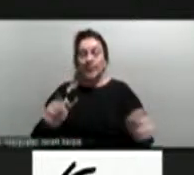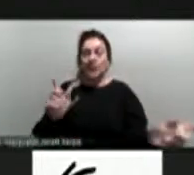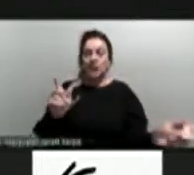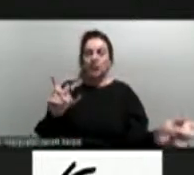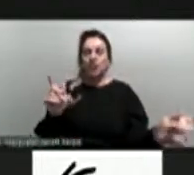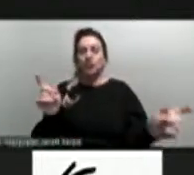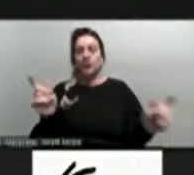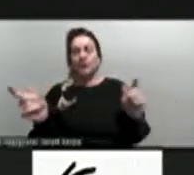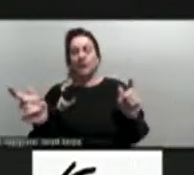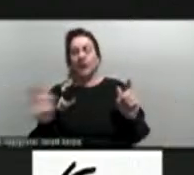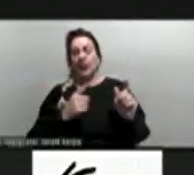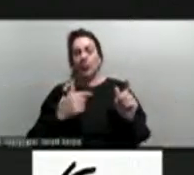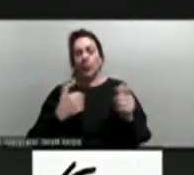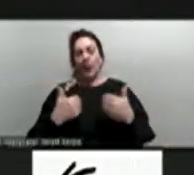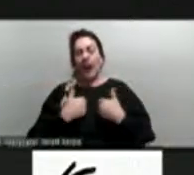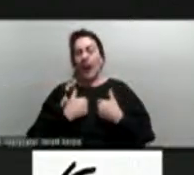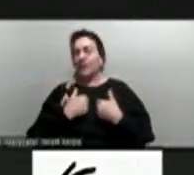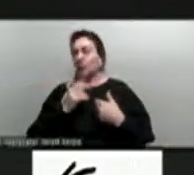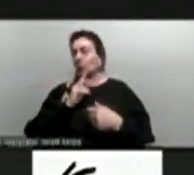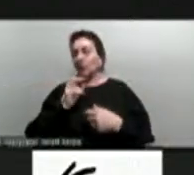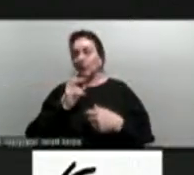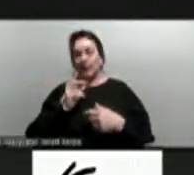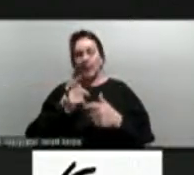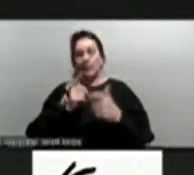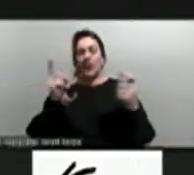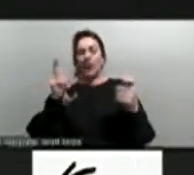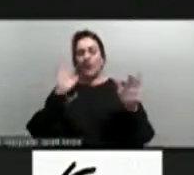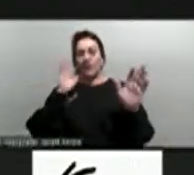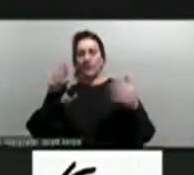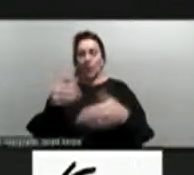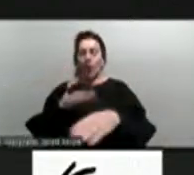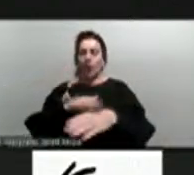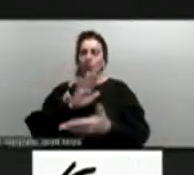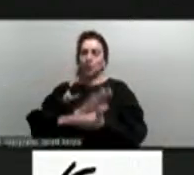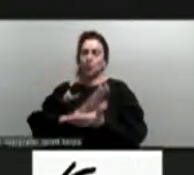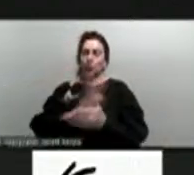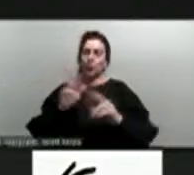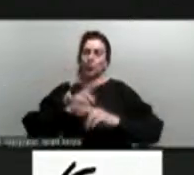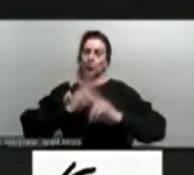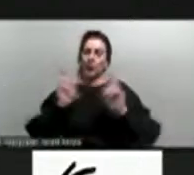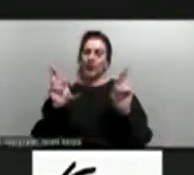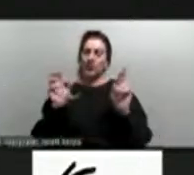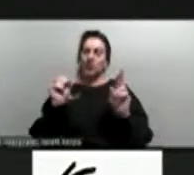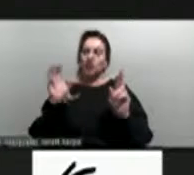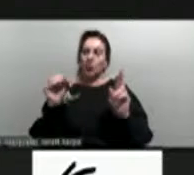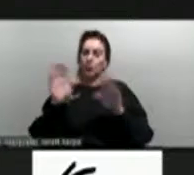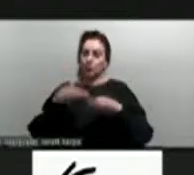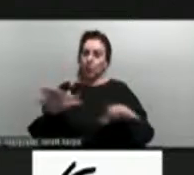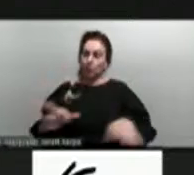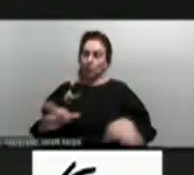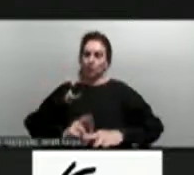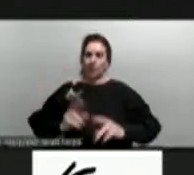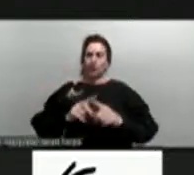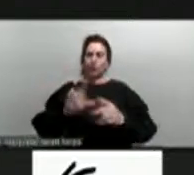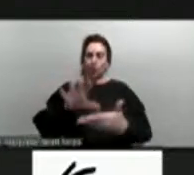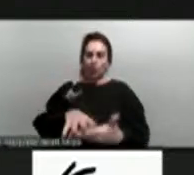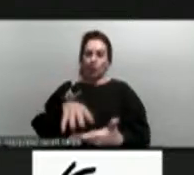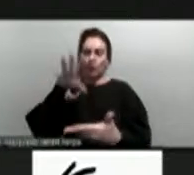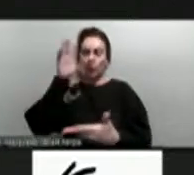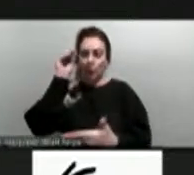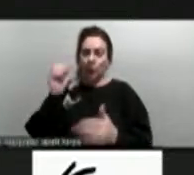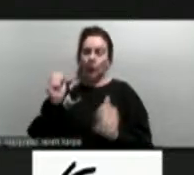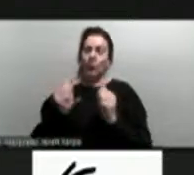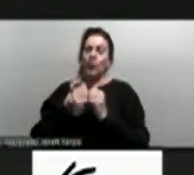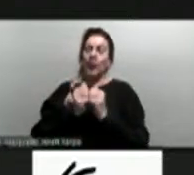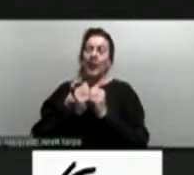and we're having even a greater focus on school readiness, so children are ready to learn. With the vast number of children